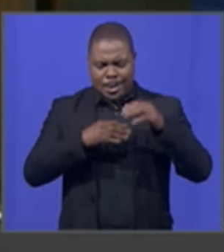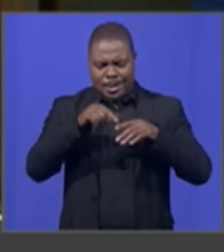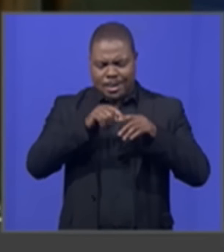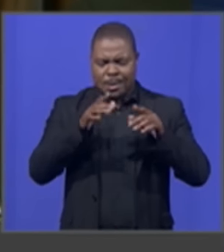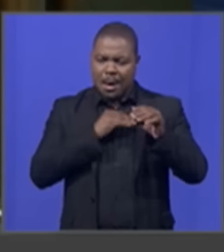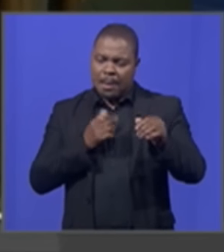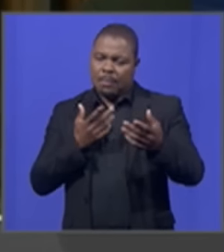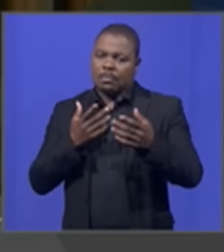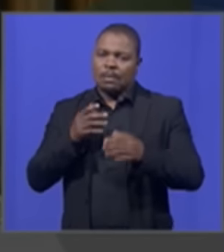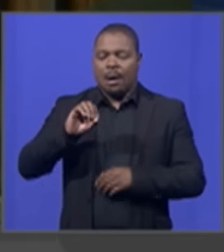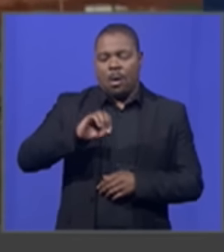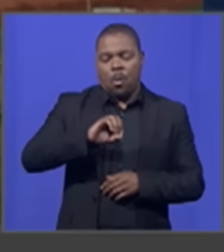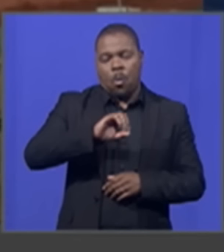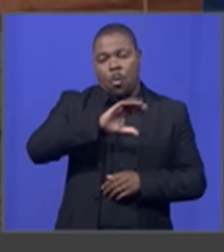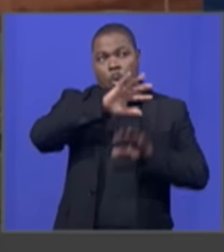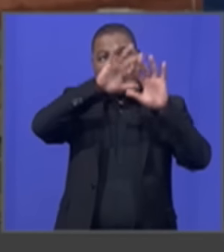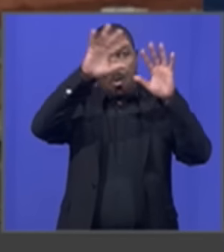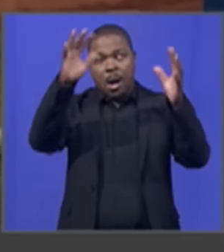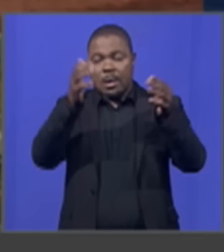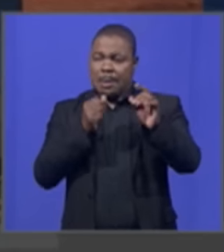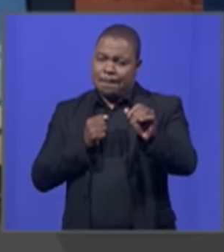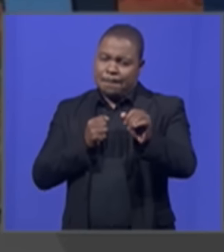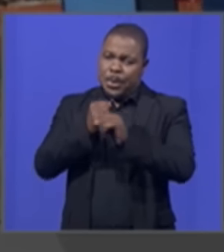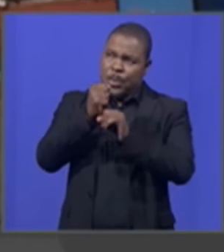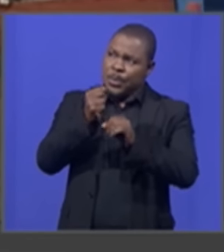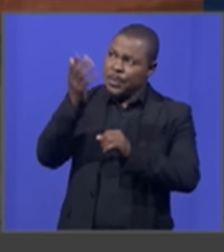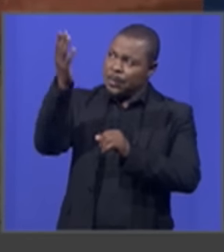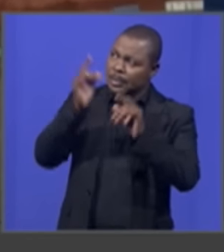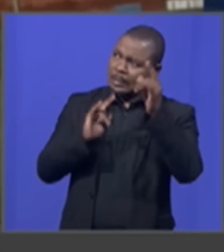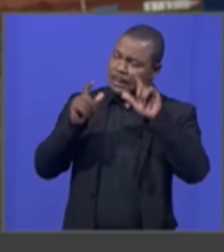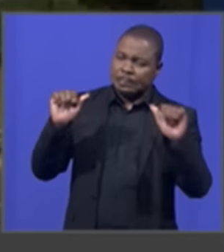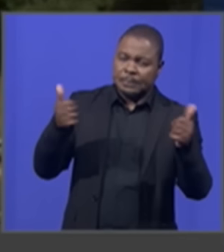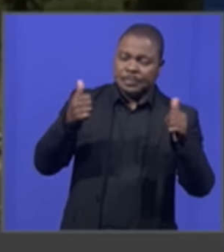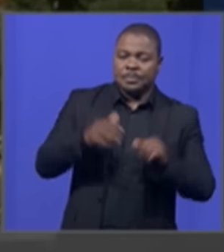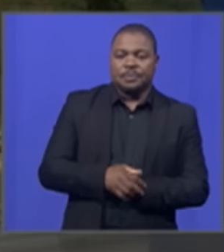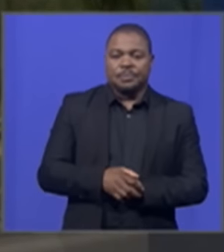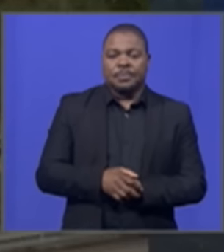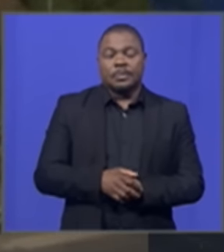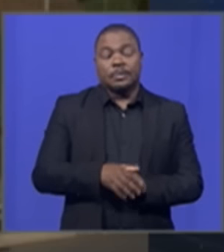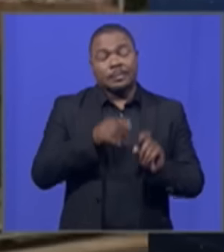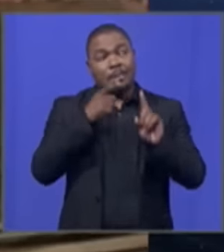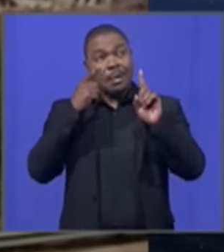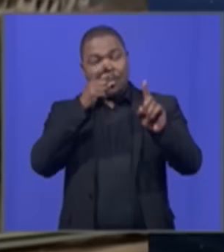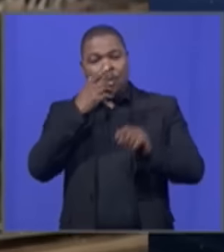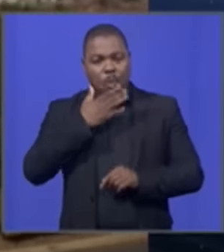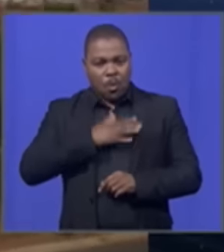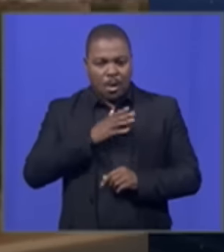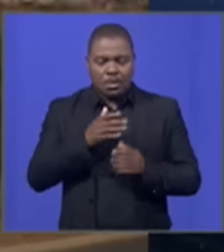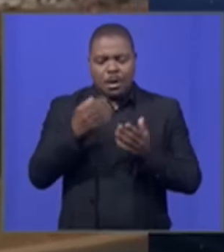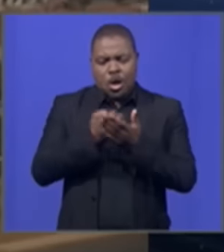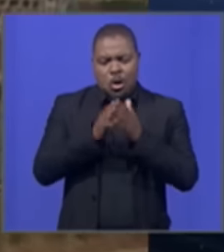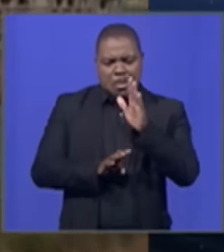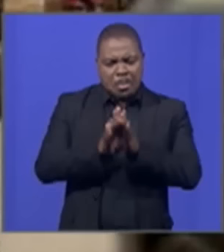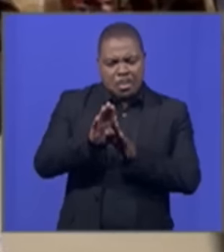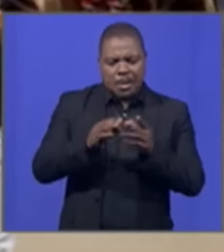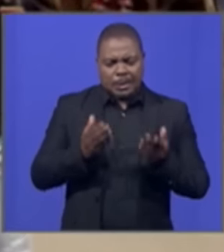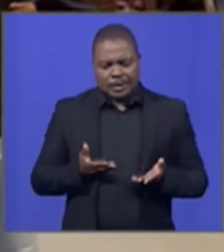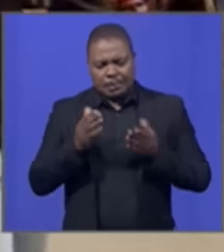world-class African city. Leano leno e ne le maitlhomo a magolo a go tsepamisa kgolo ya ikonomi le thebolelo e tokafetseng ya